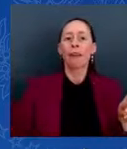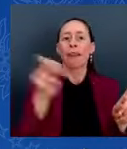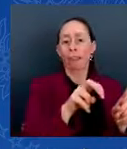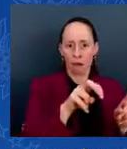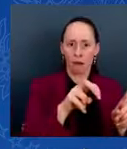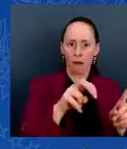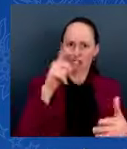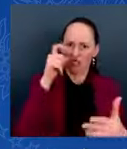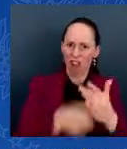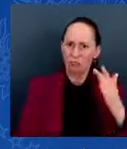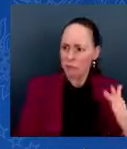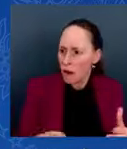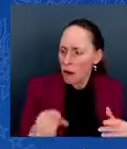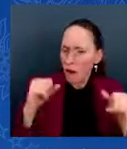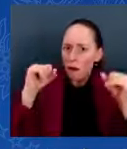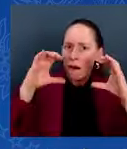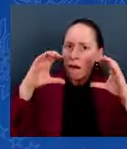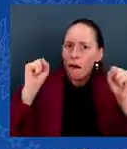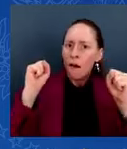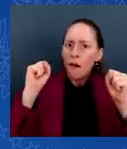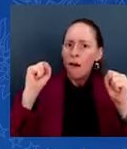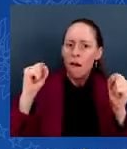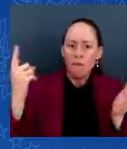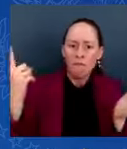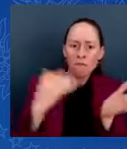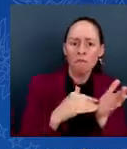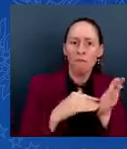We're protecting 1 million healthcare providers.